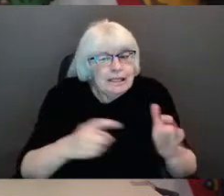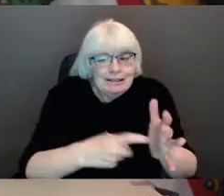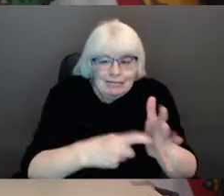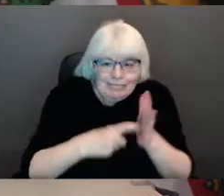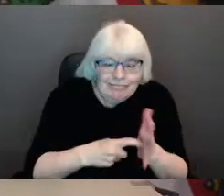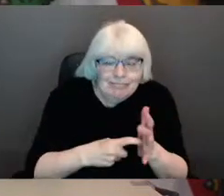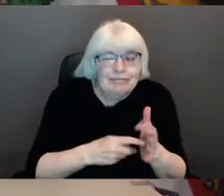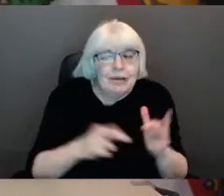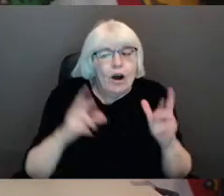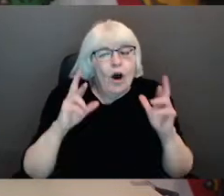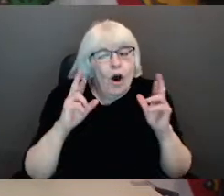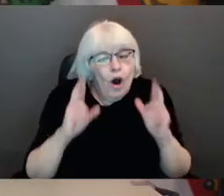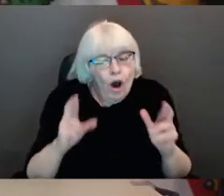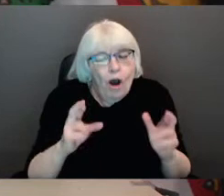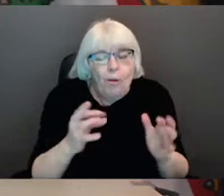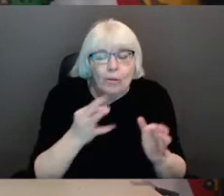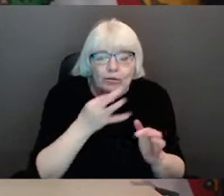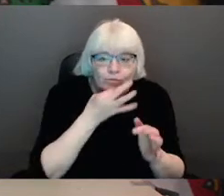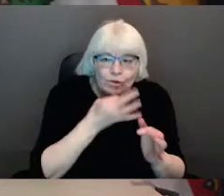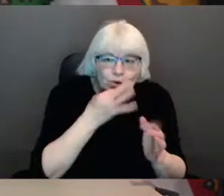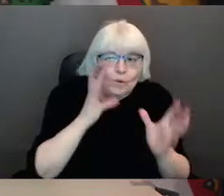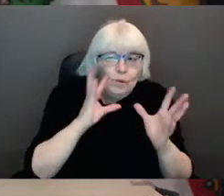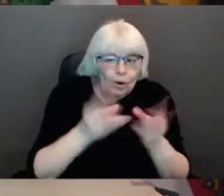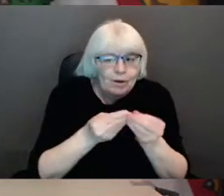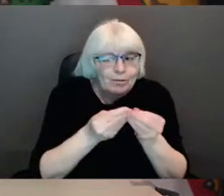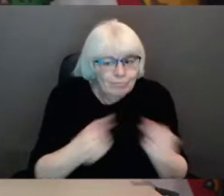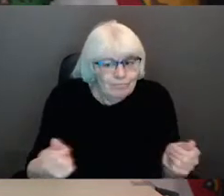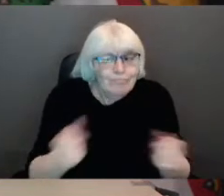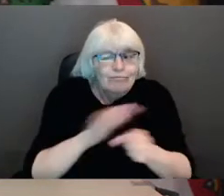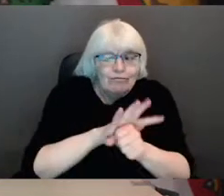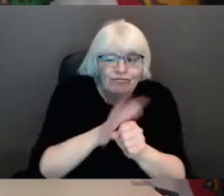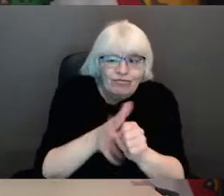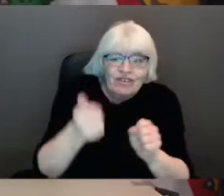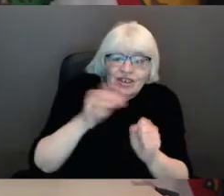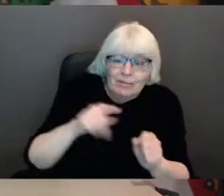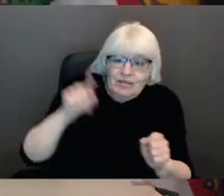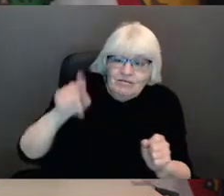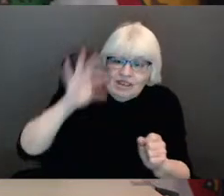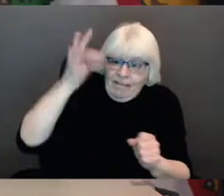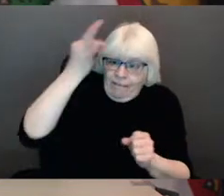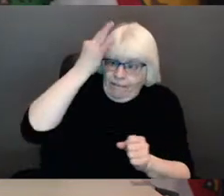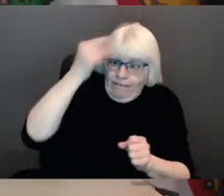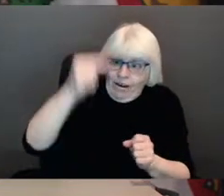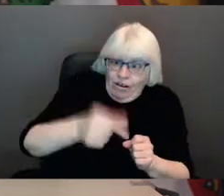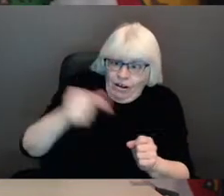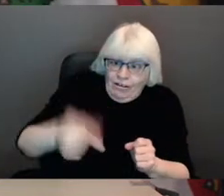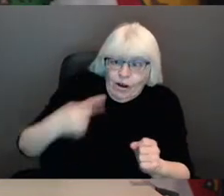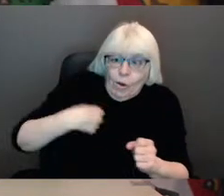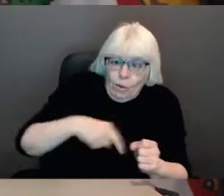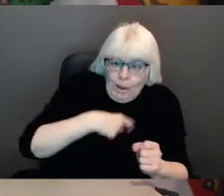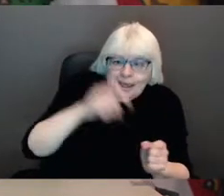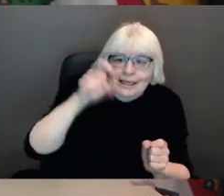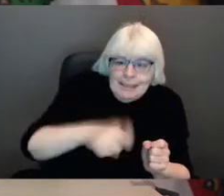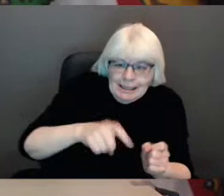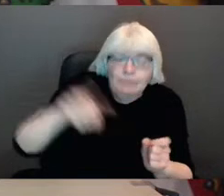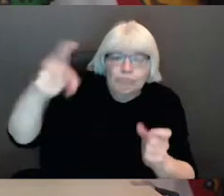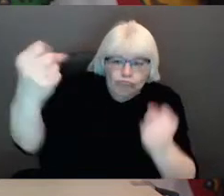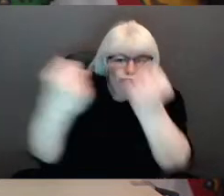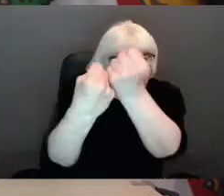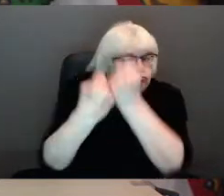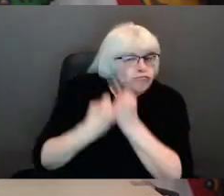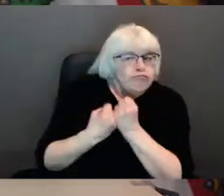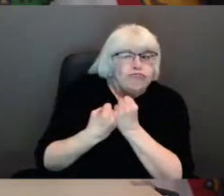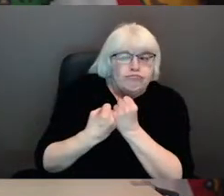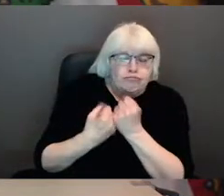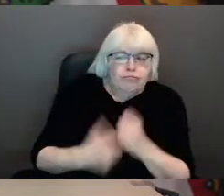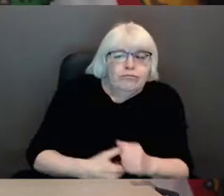Prime Minister did reaffirm that the federal government would be there to support us should we need it. We also know the realization